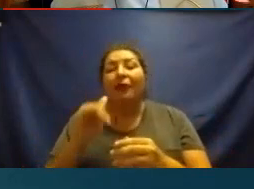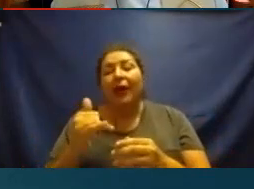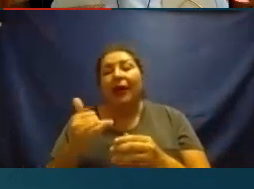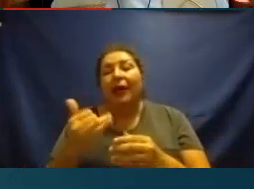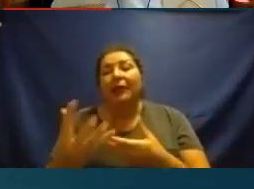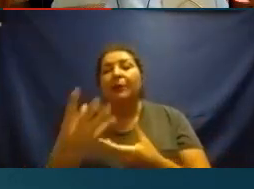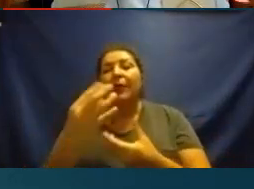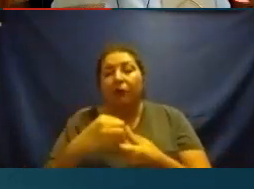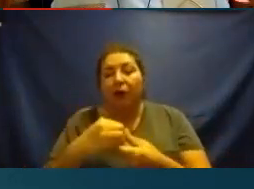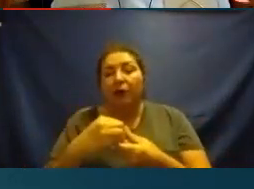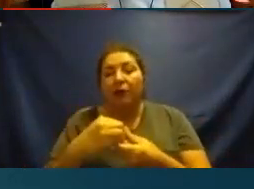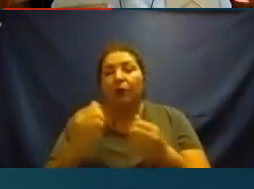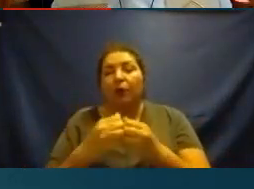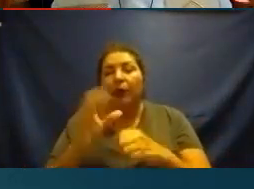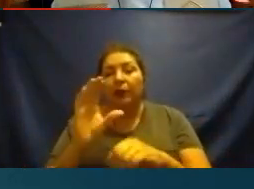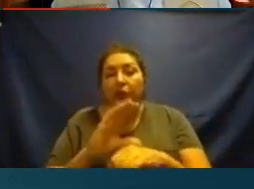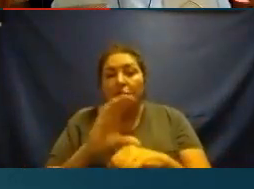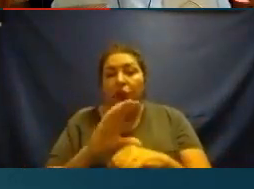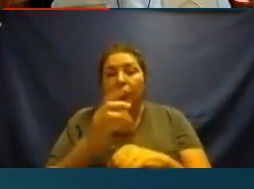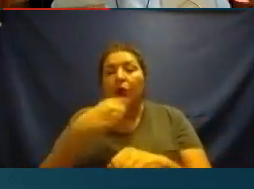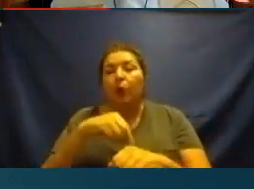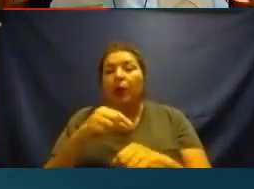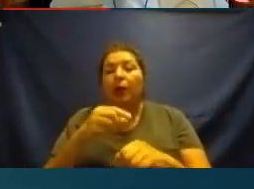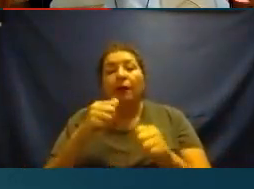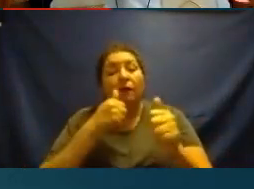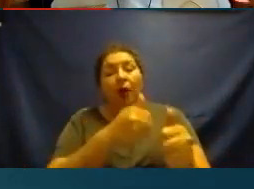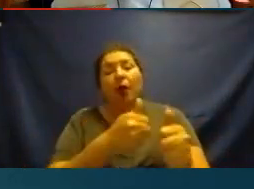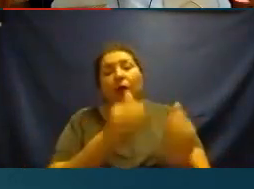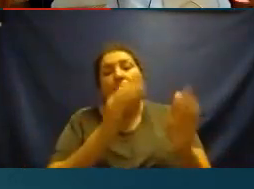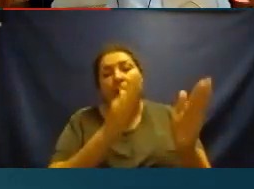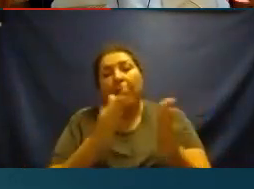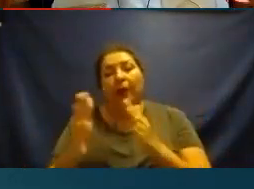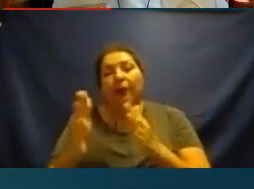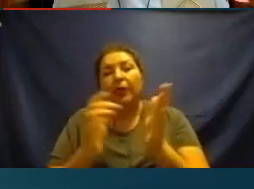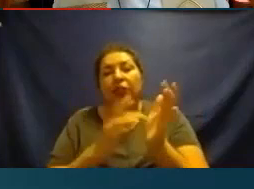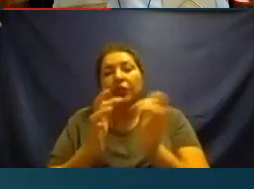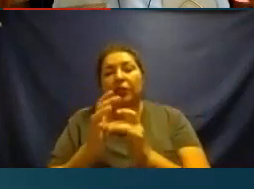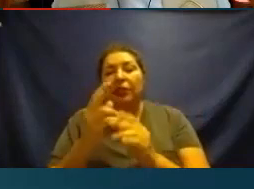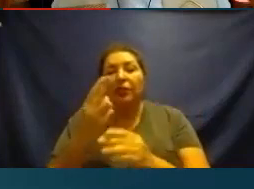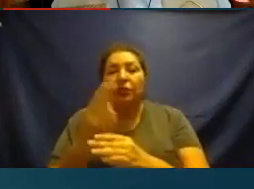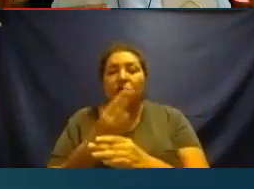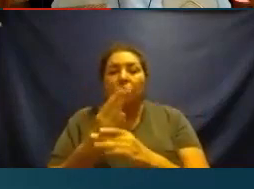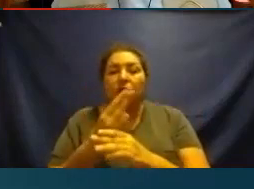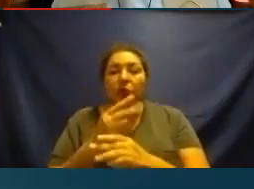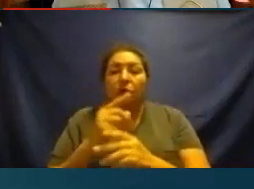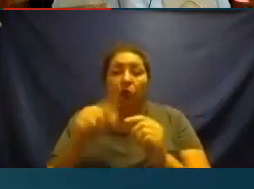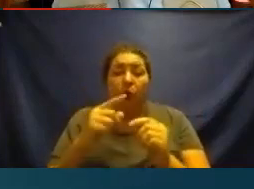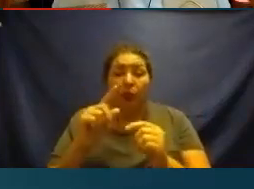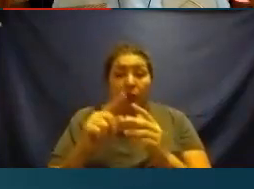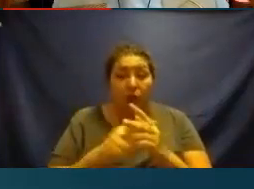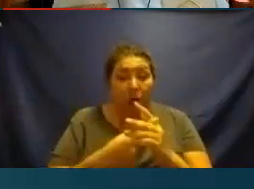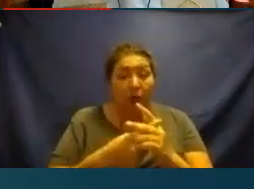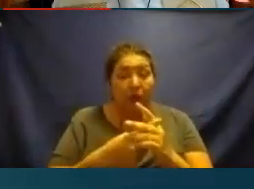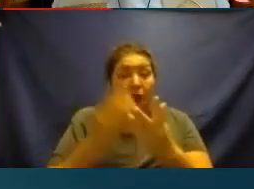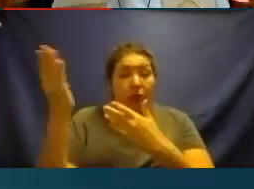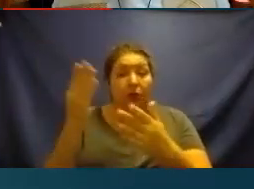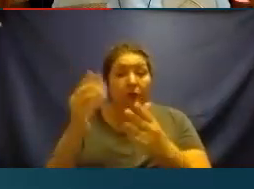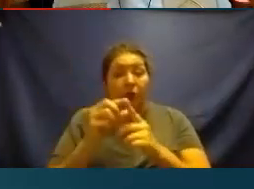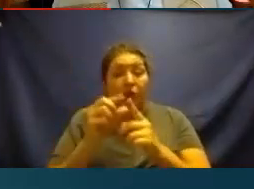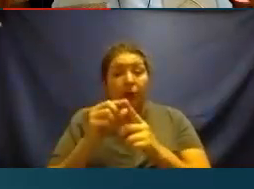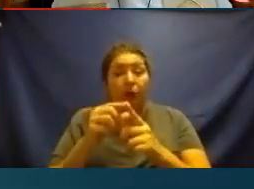church. We follow the pattern that Jesus used when we first have the service of the word, where we hear the teaching